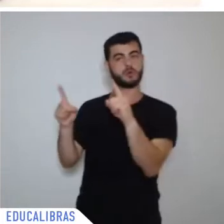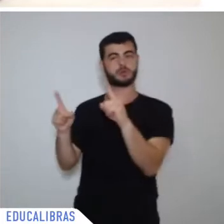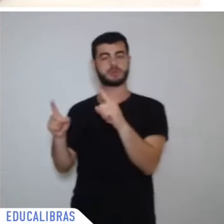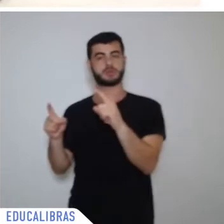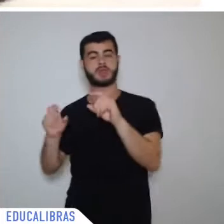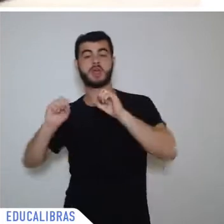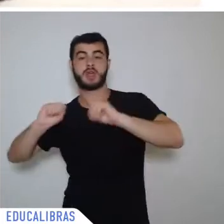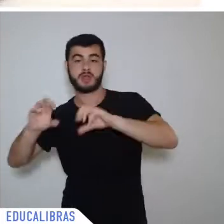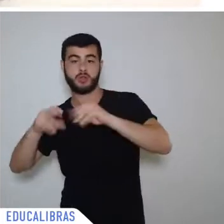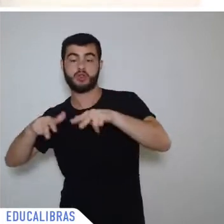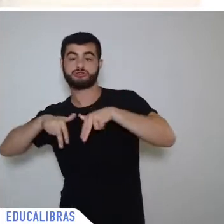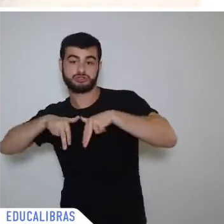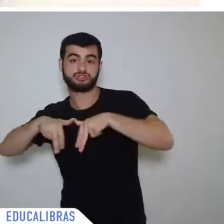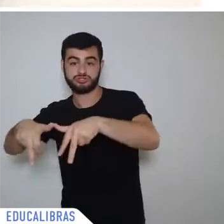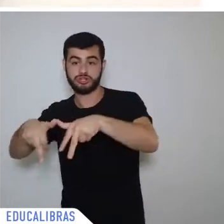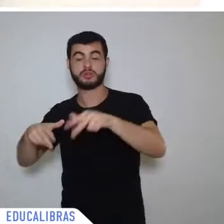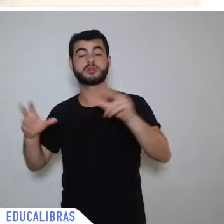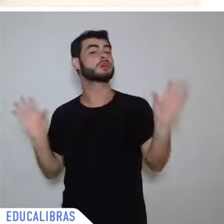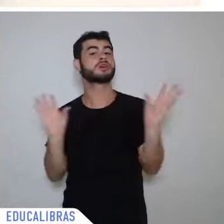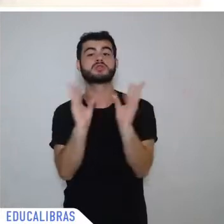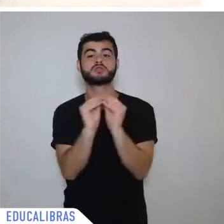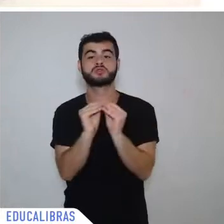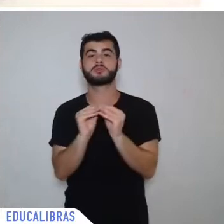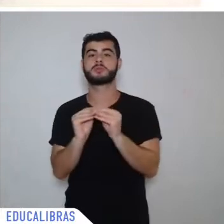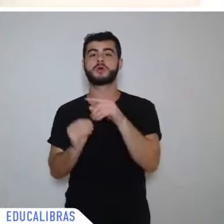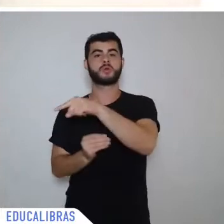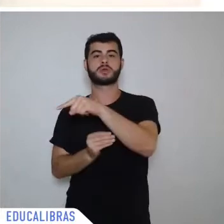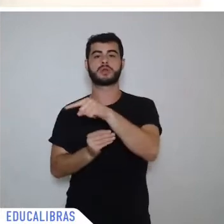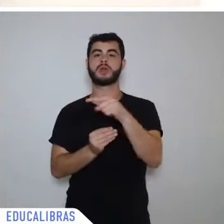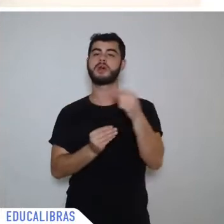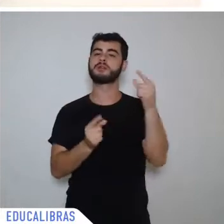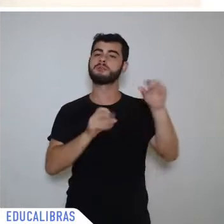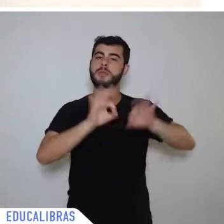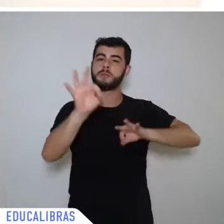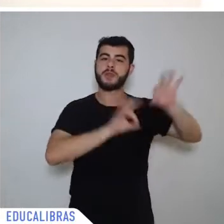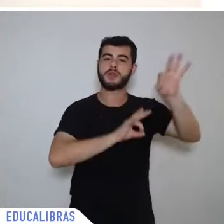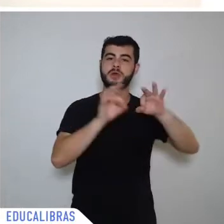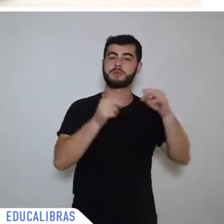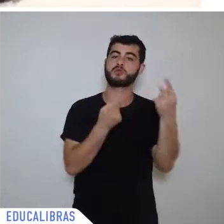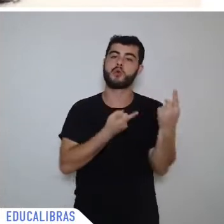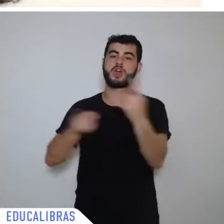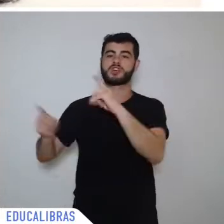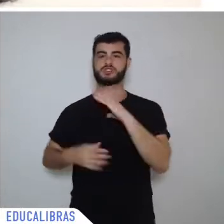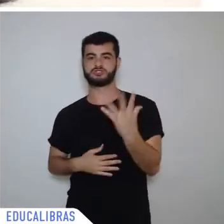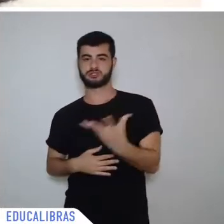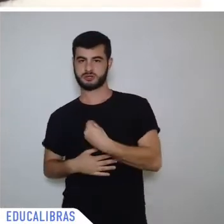of gender ideology can be summarized as an agenda,